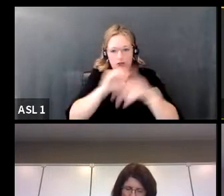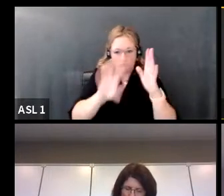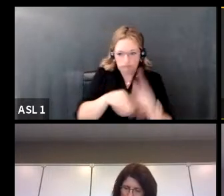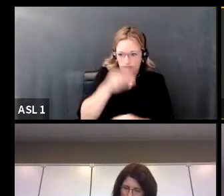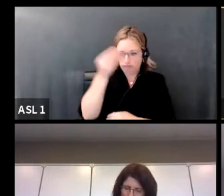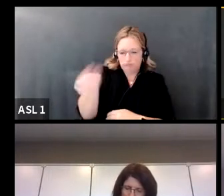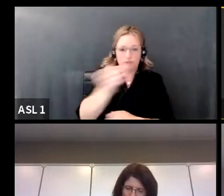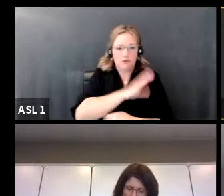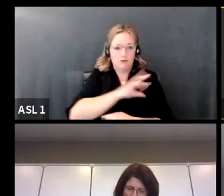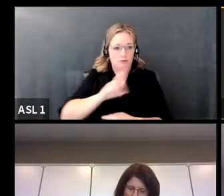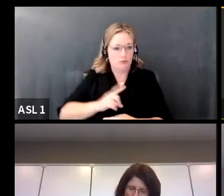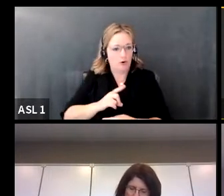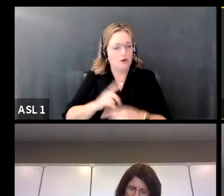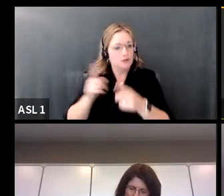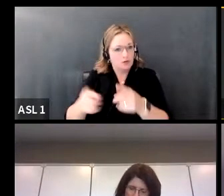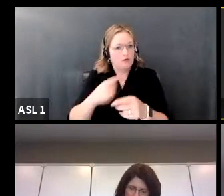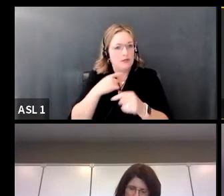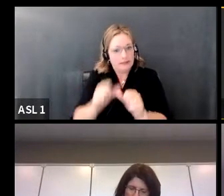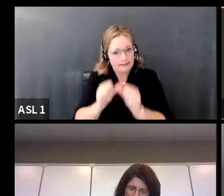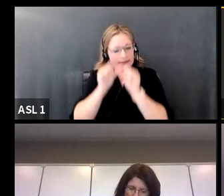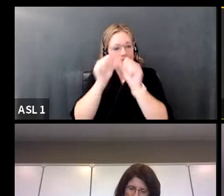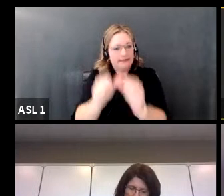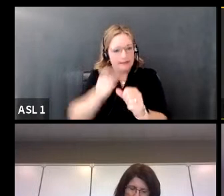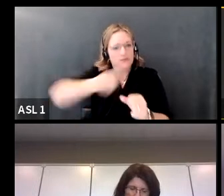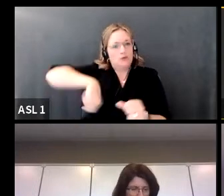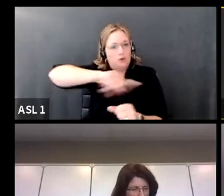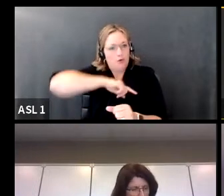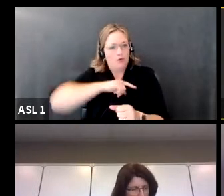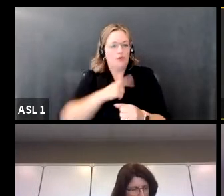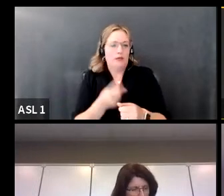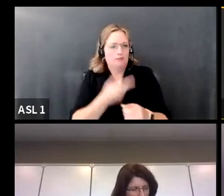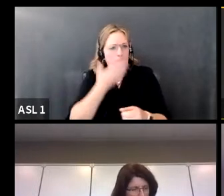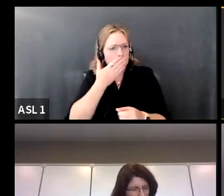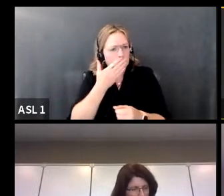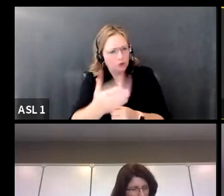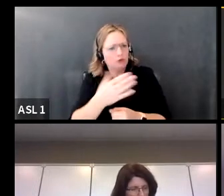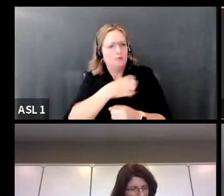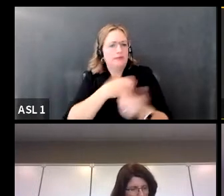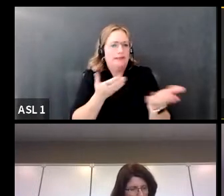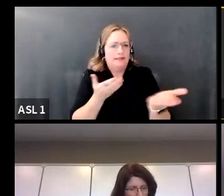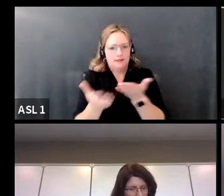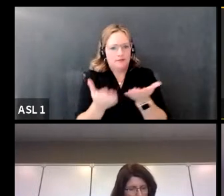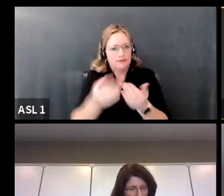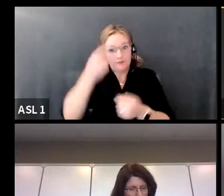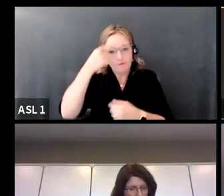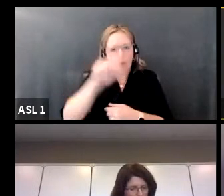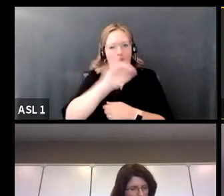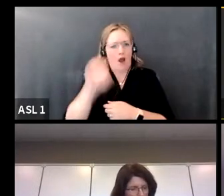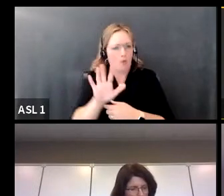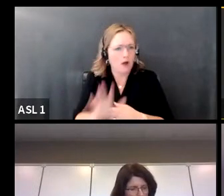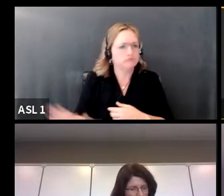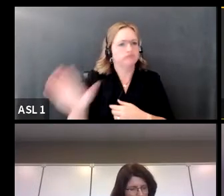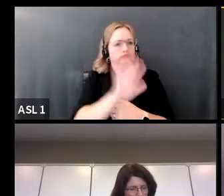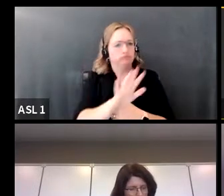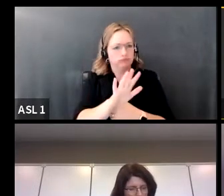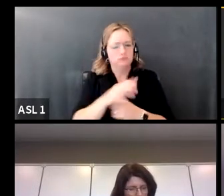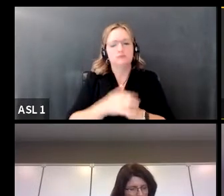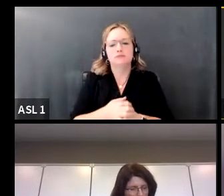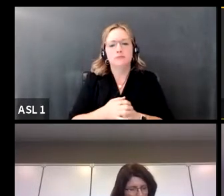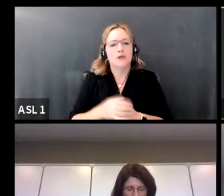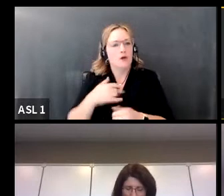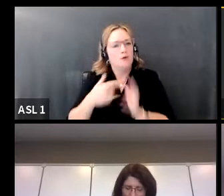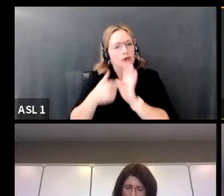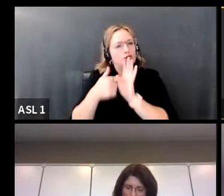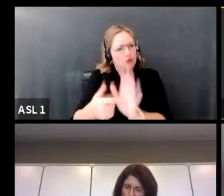ensure the continuability of the auto police service provide adequate effective policing in the city of ottawa while also demonstrating an